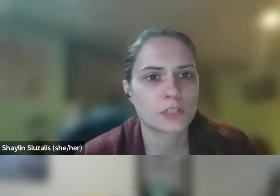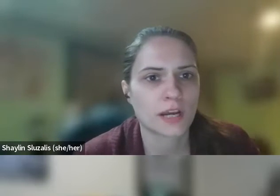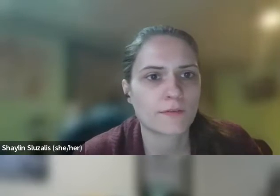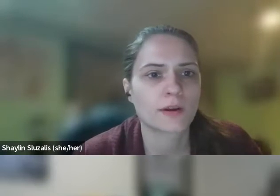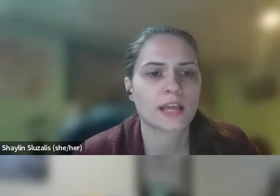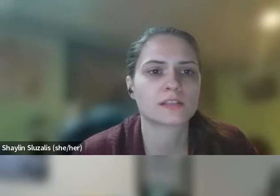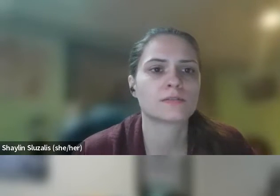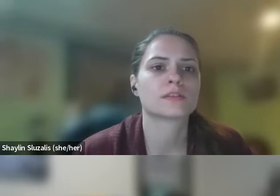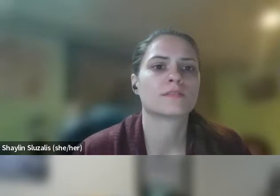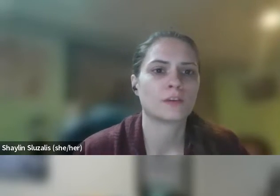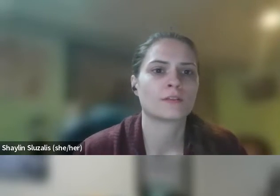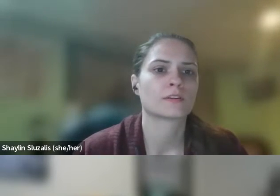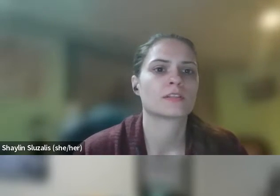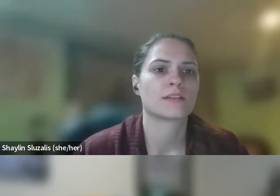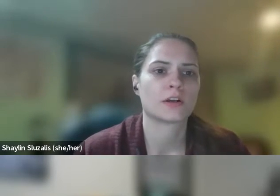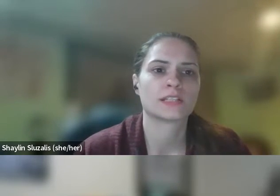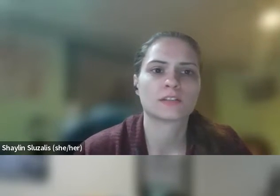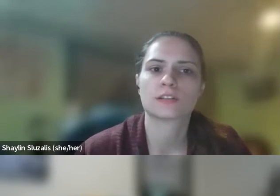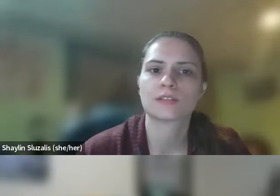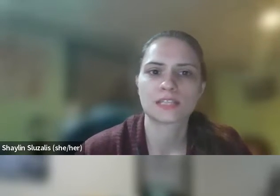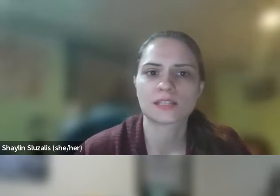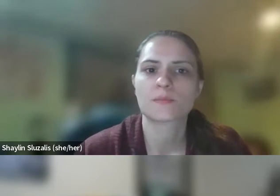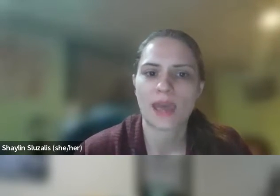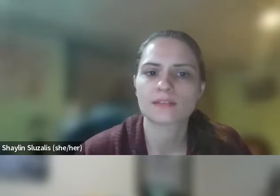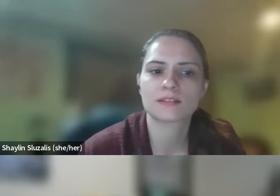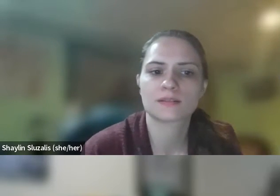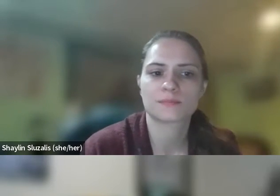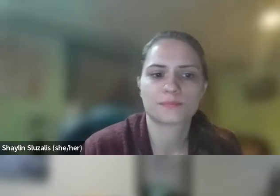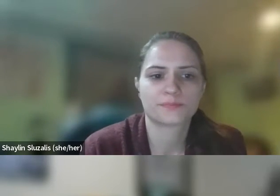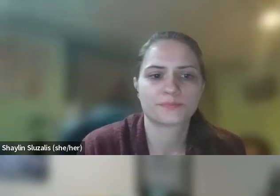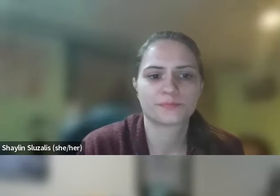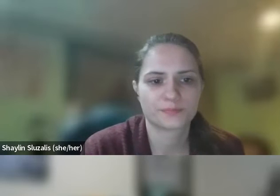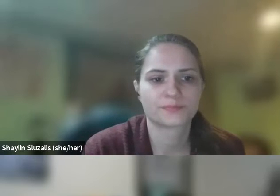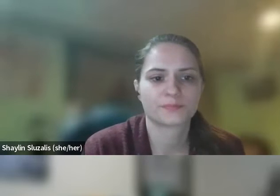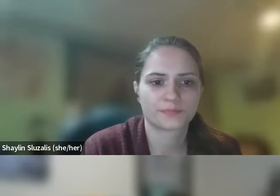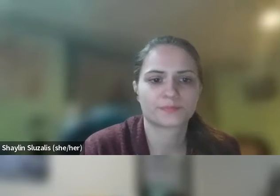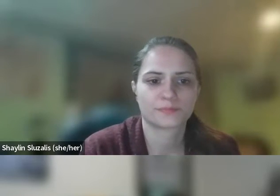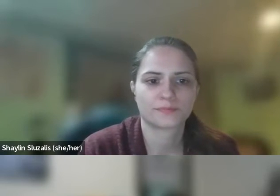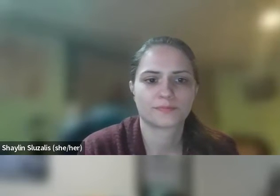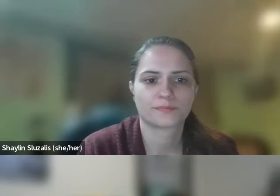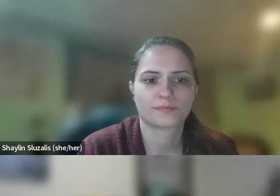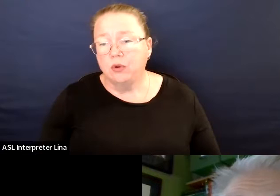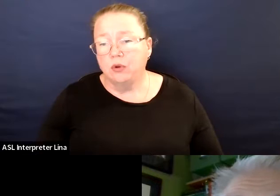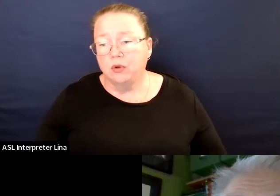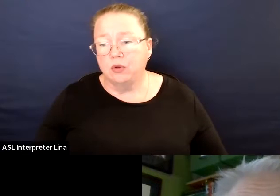the board chair for has used the university volunteer services in the past.